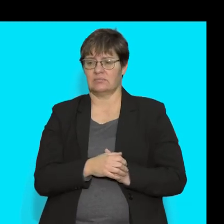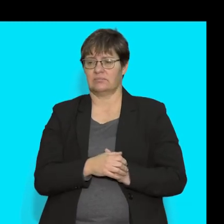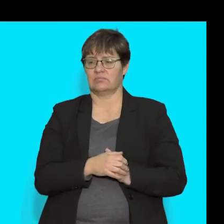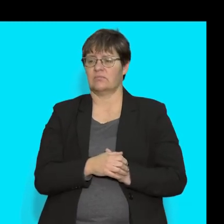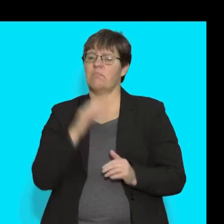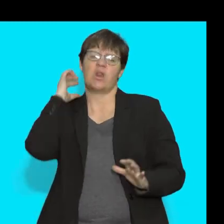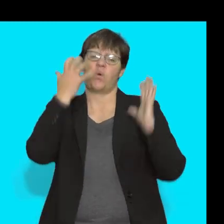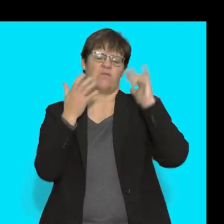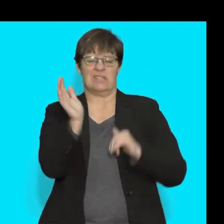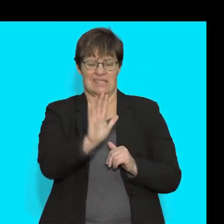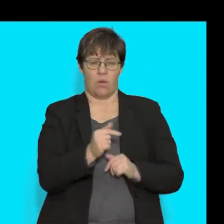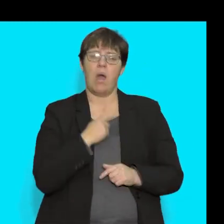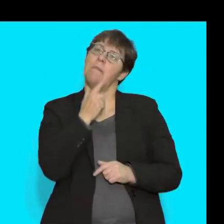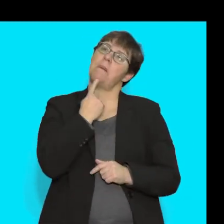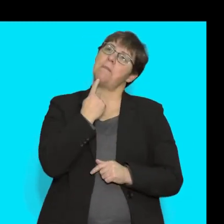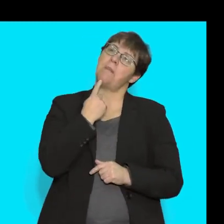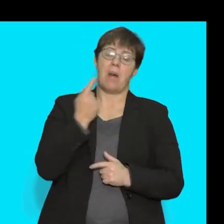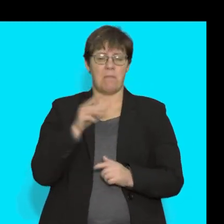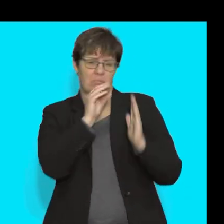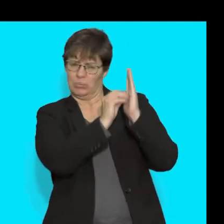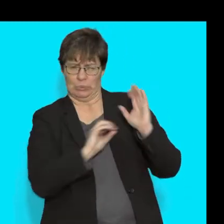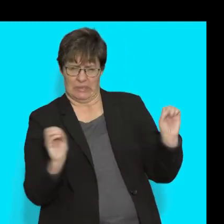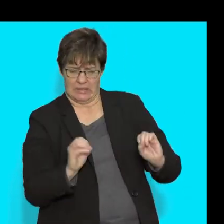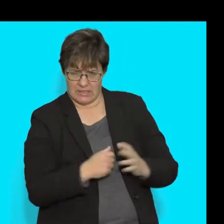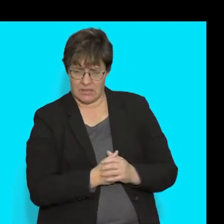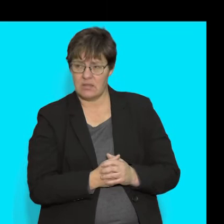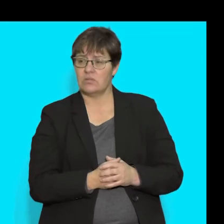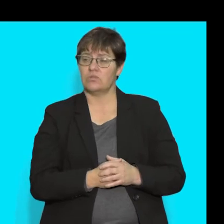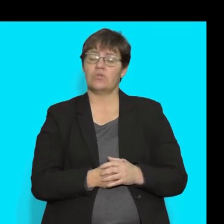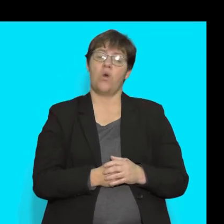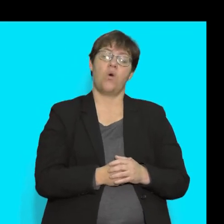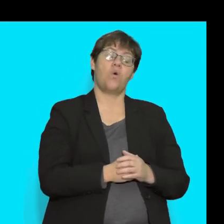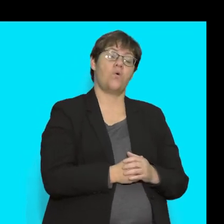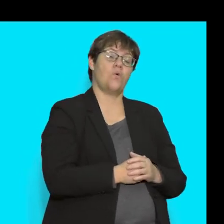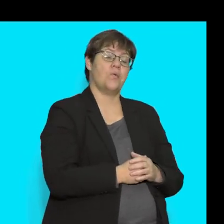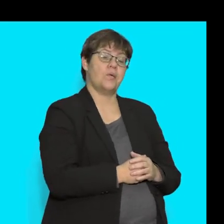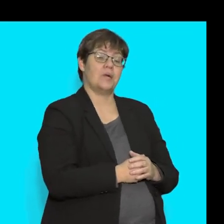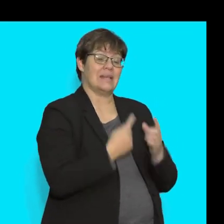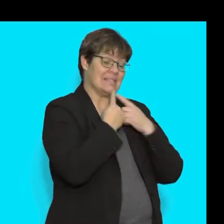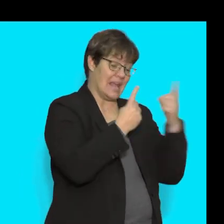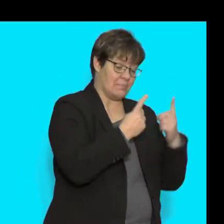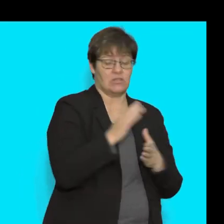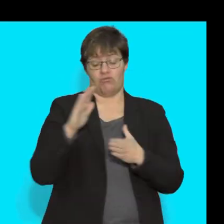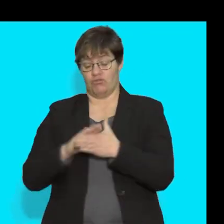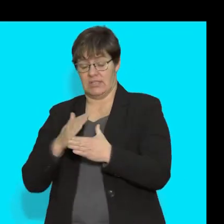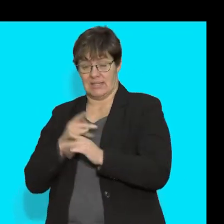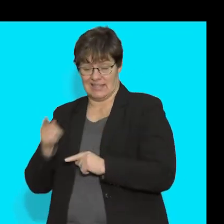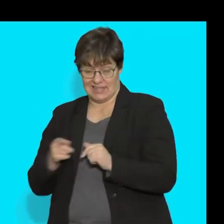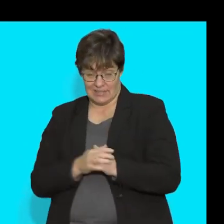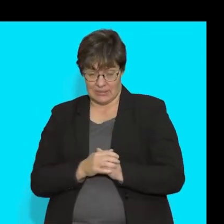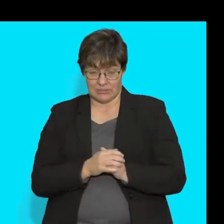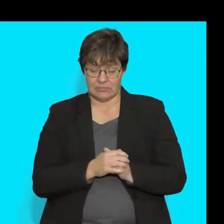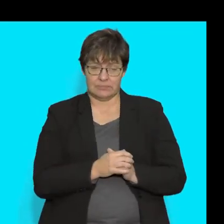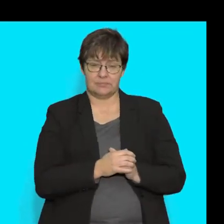so that it does not confuse you because I'm saying a lot of things. So S and R them. So firstly, I'm going